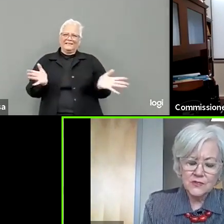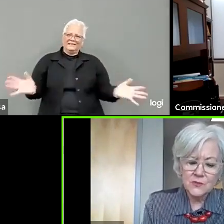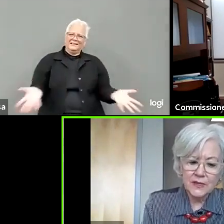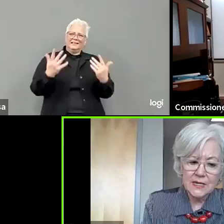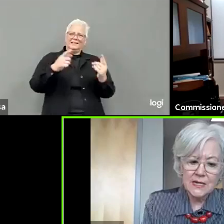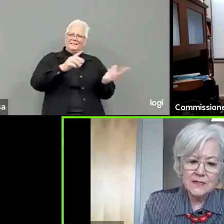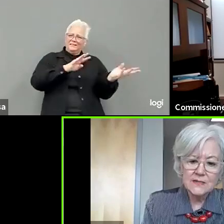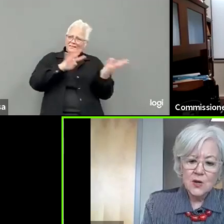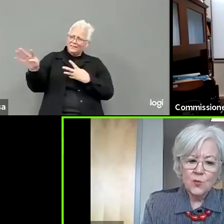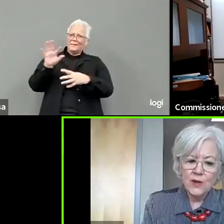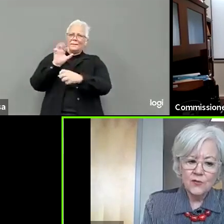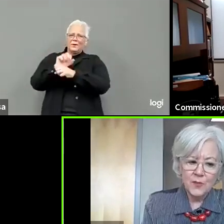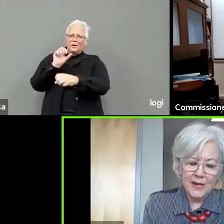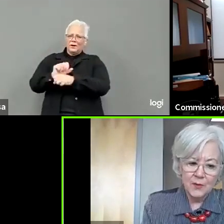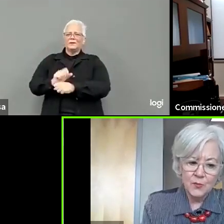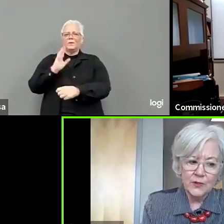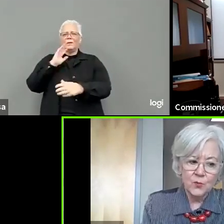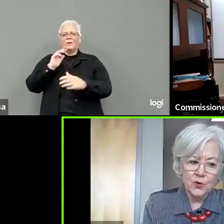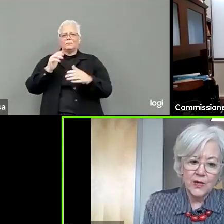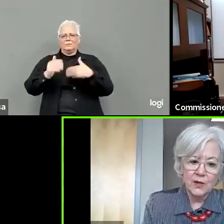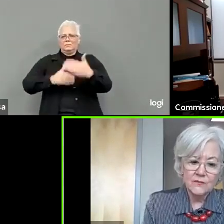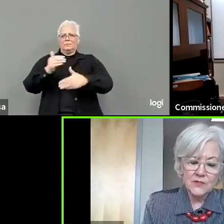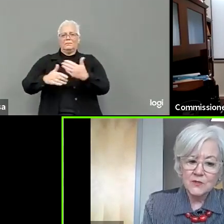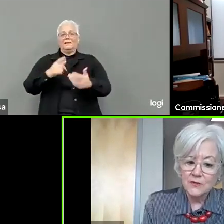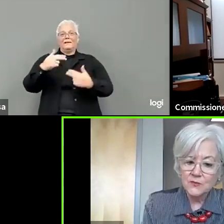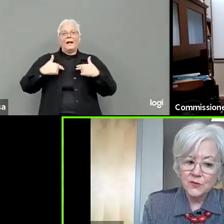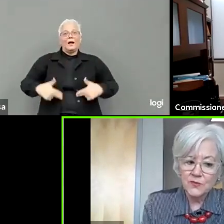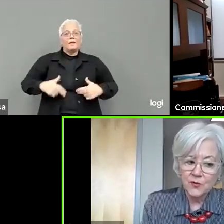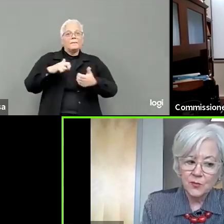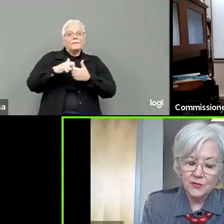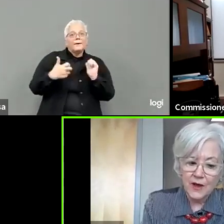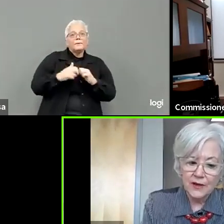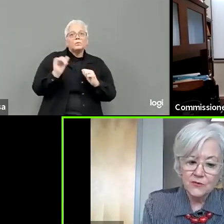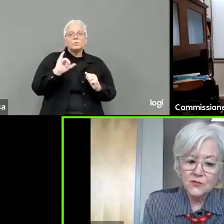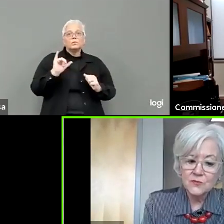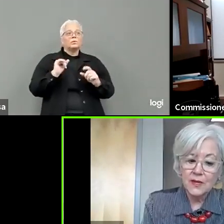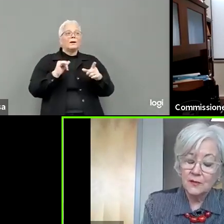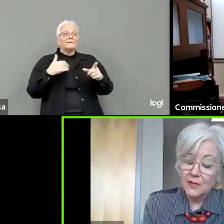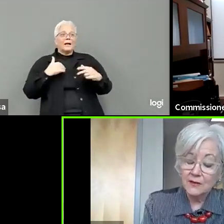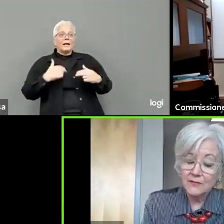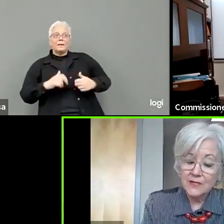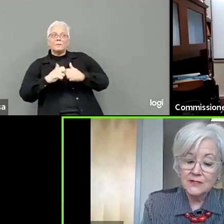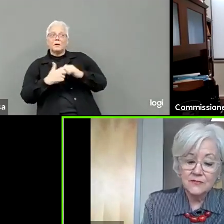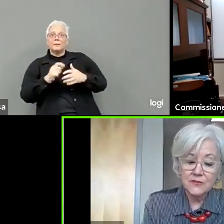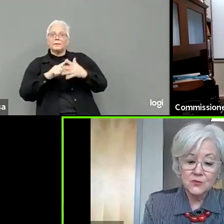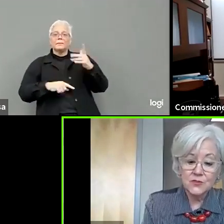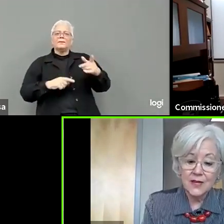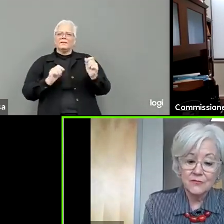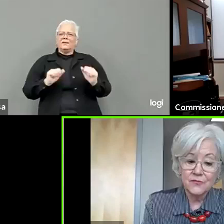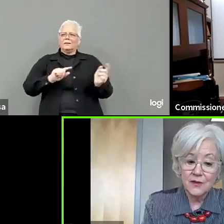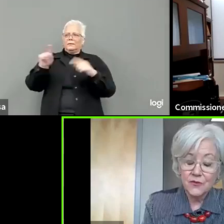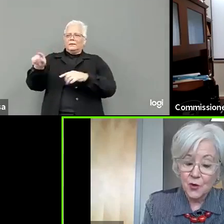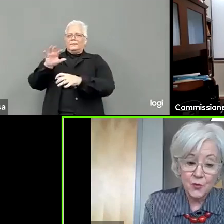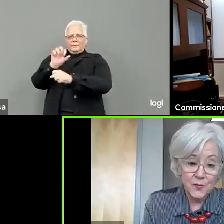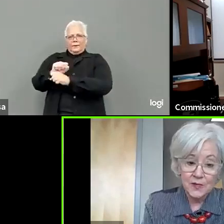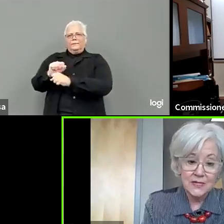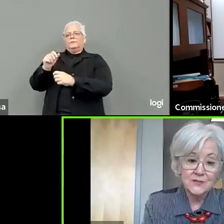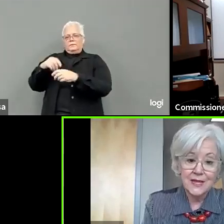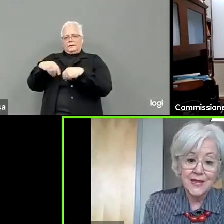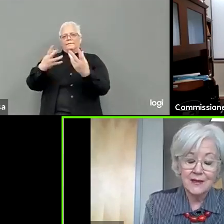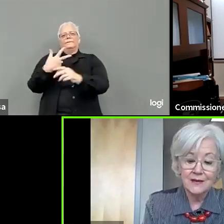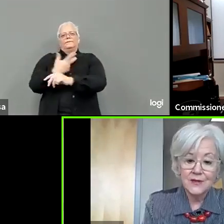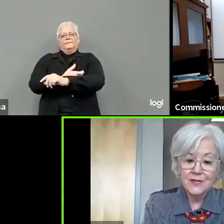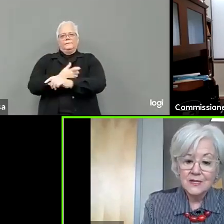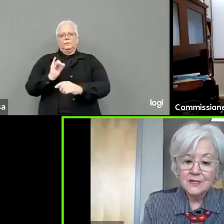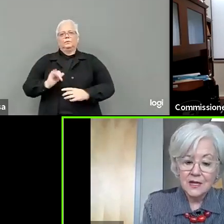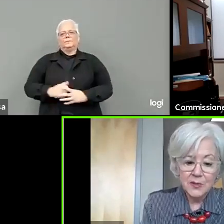intellectual disabilities, we have been able and working sometimes with their providers, and many of these individuals have comorbidities.